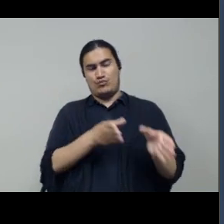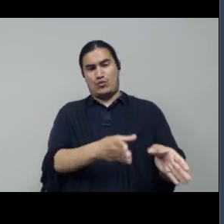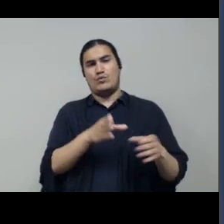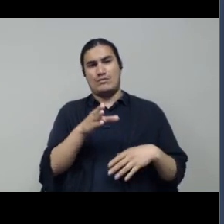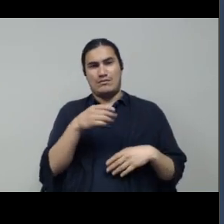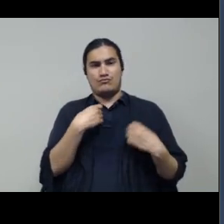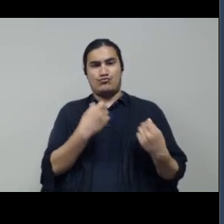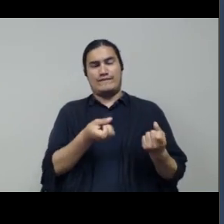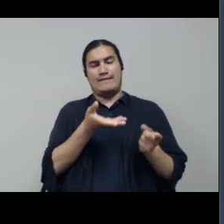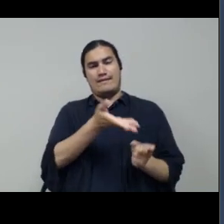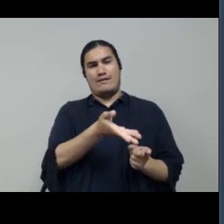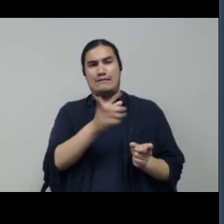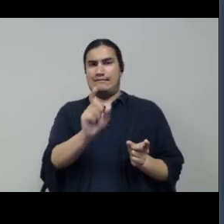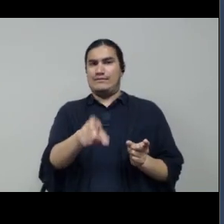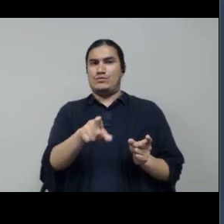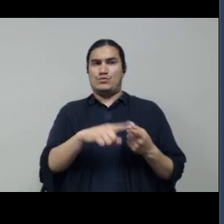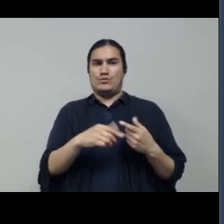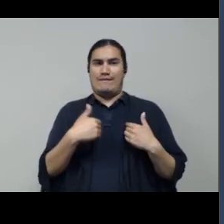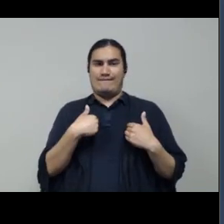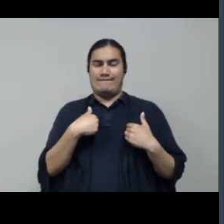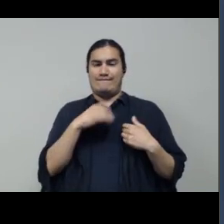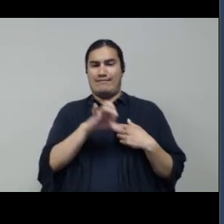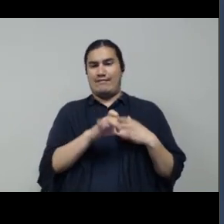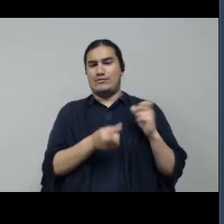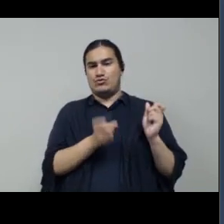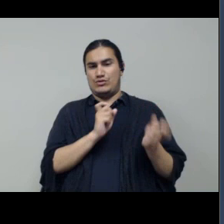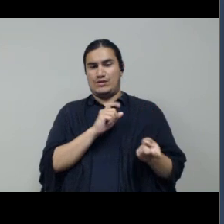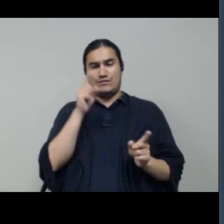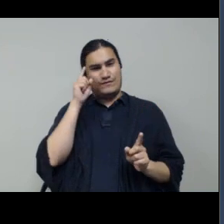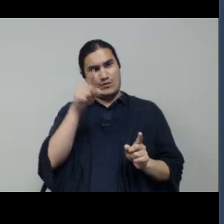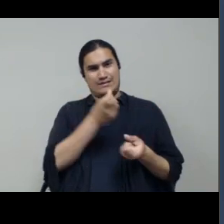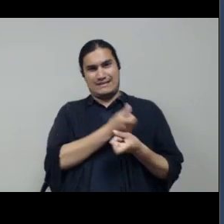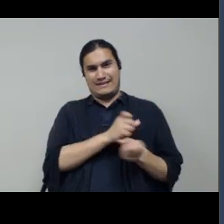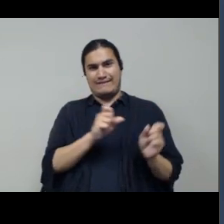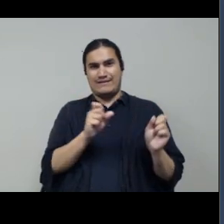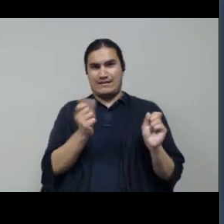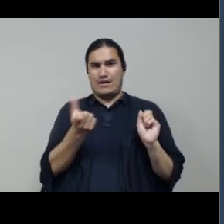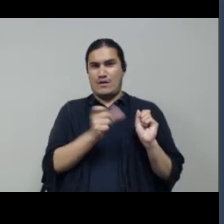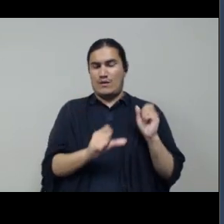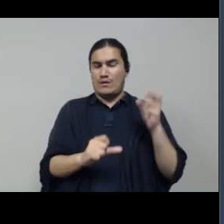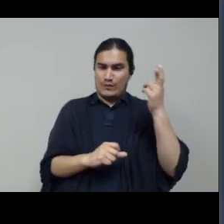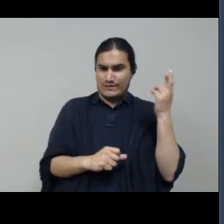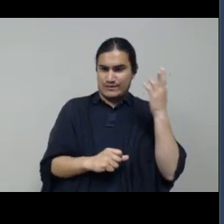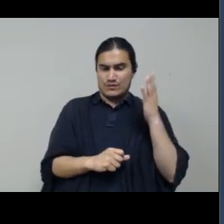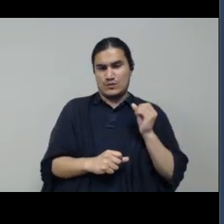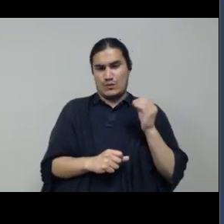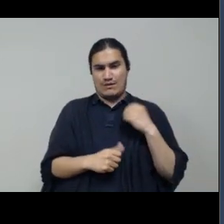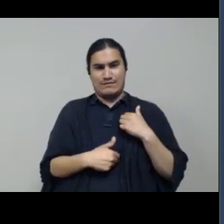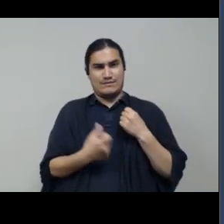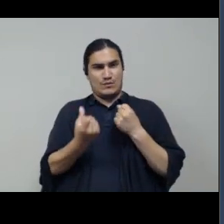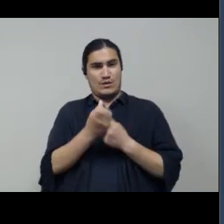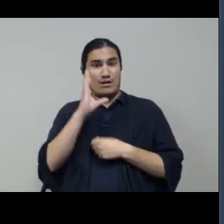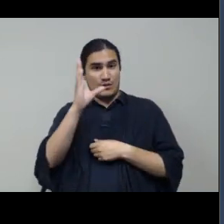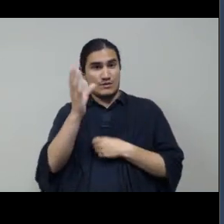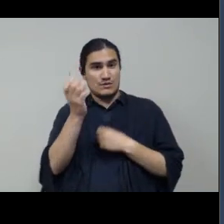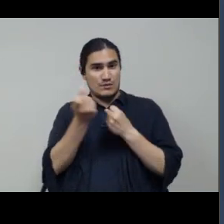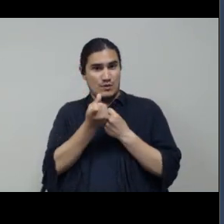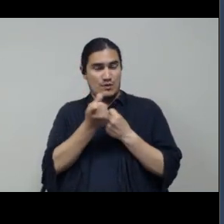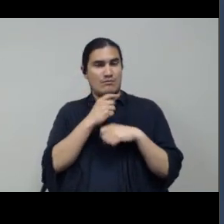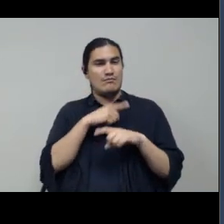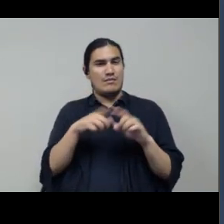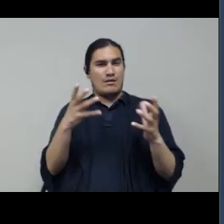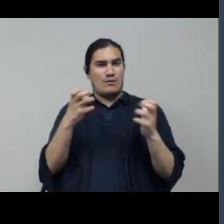to have this change for safety and other reasons. So I support it. I will support it, but I'd like